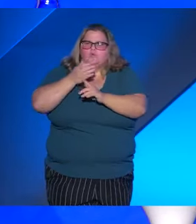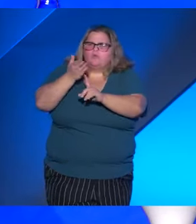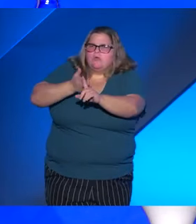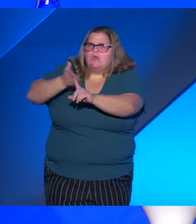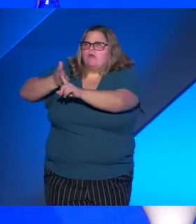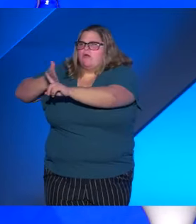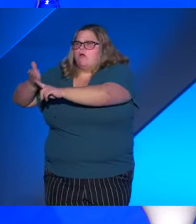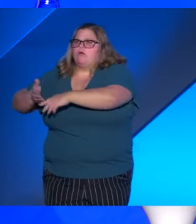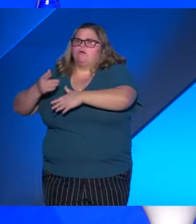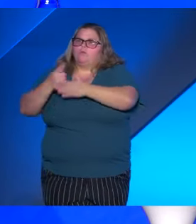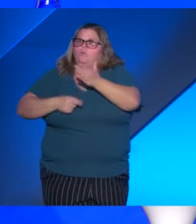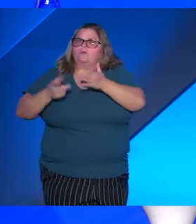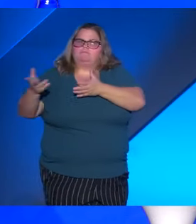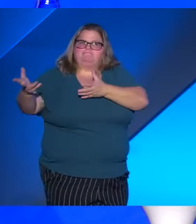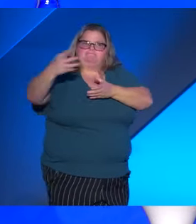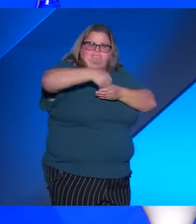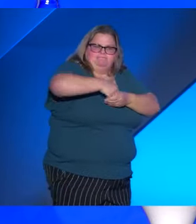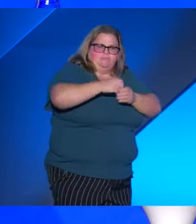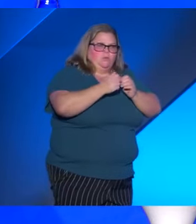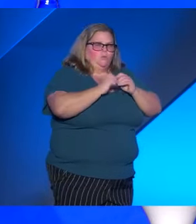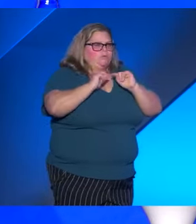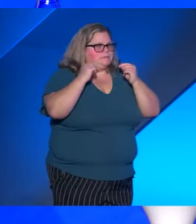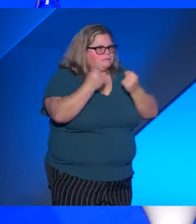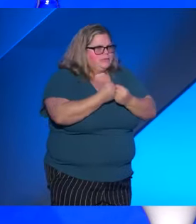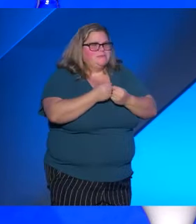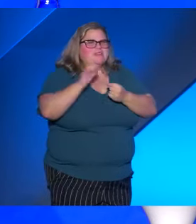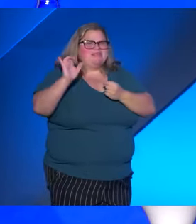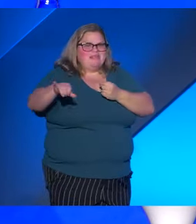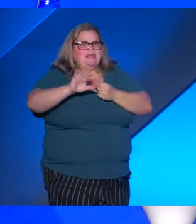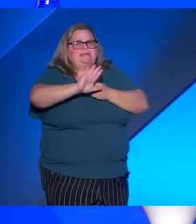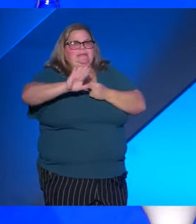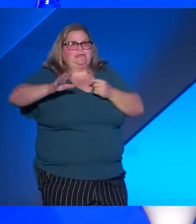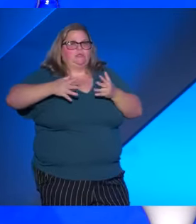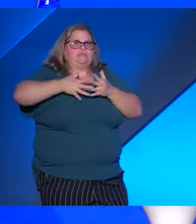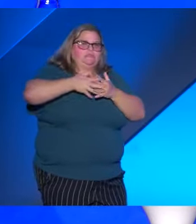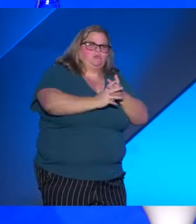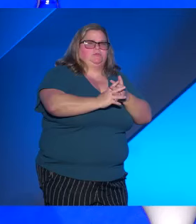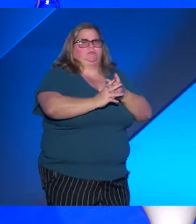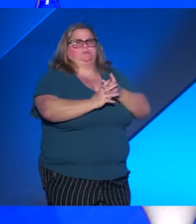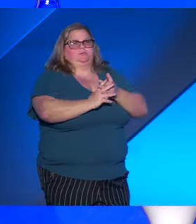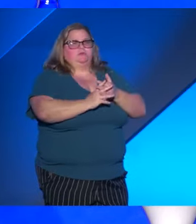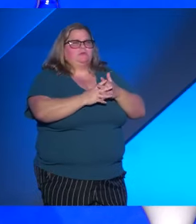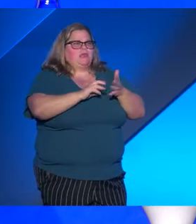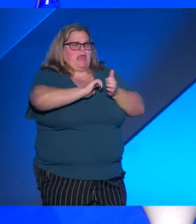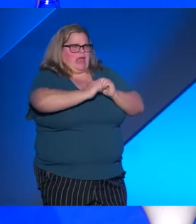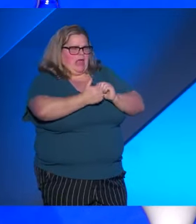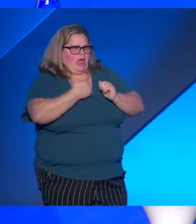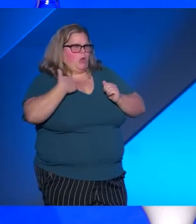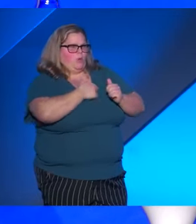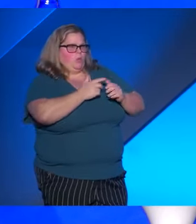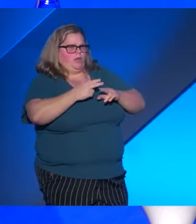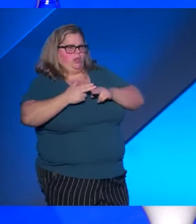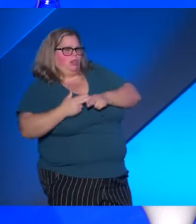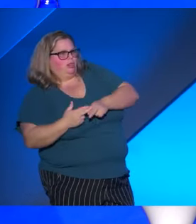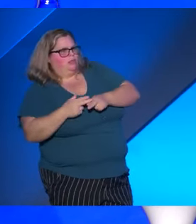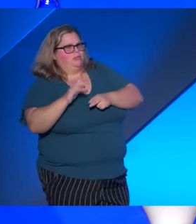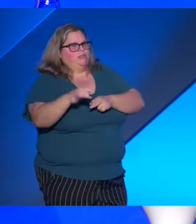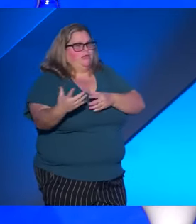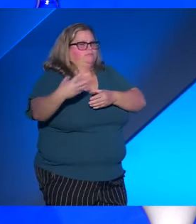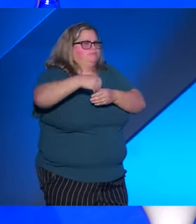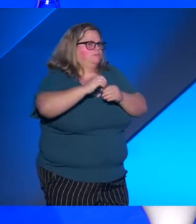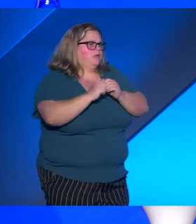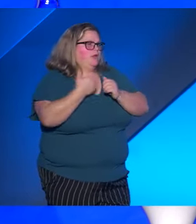table, that is their intersectionality. And how can you leverage that for your own benefit? Mm-hmm. As you